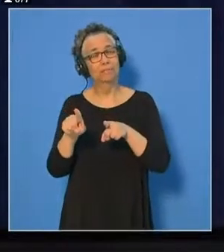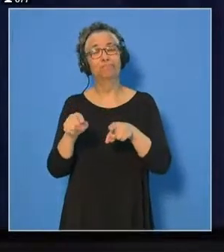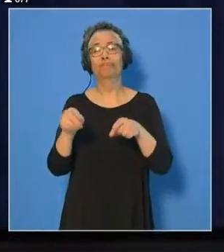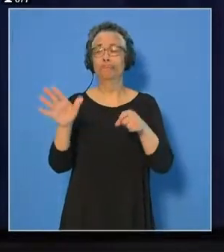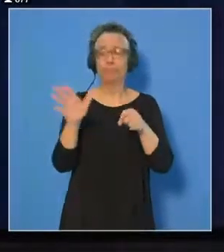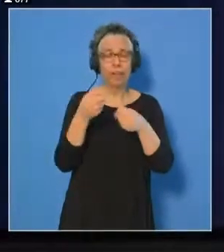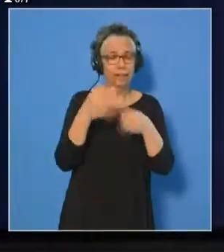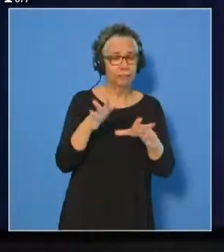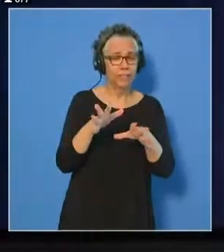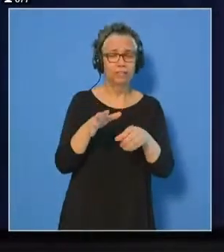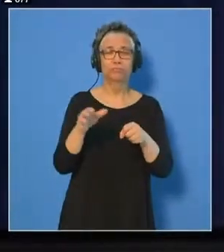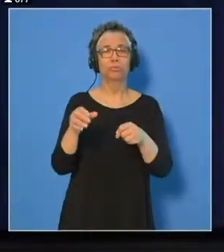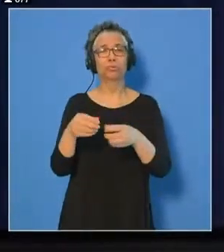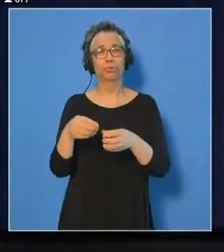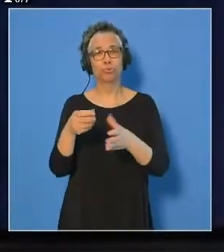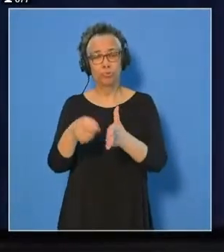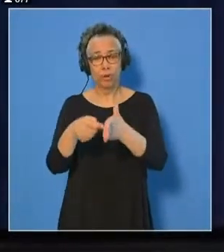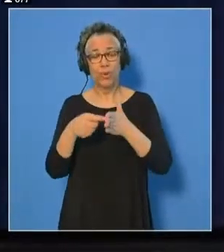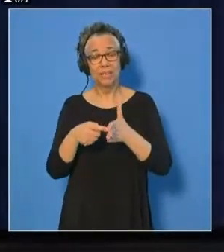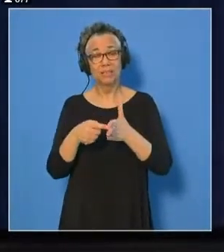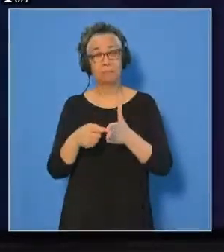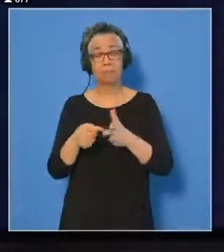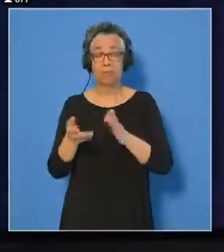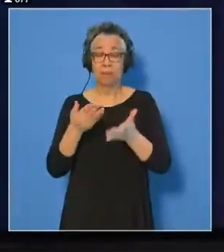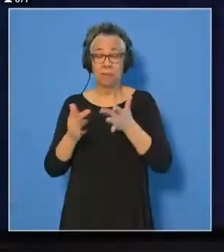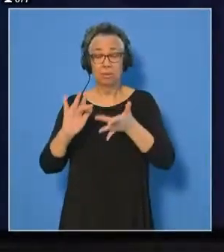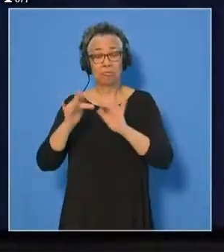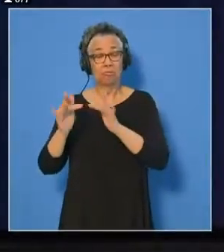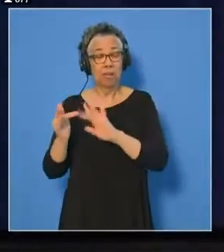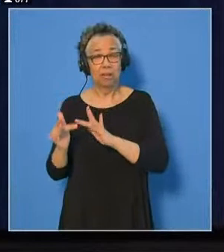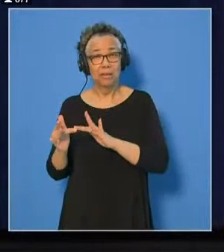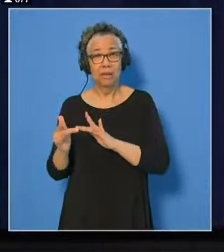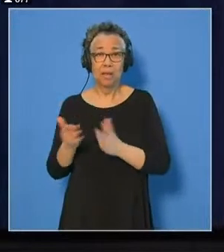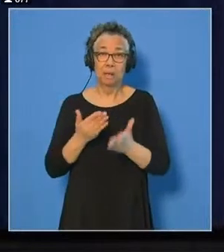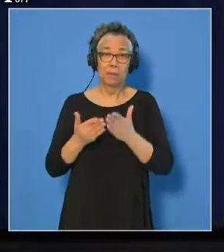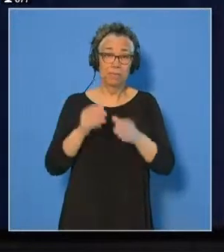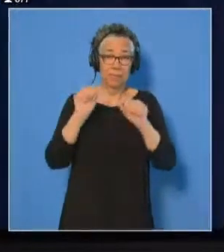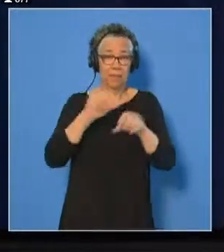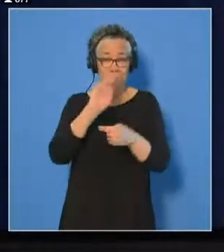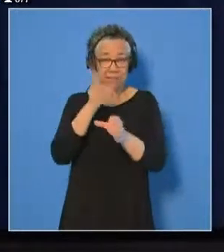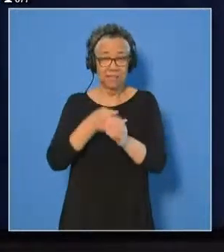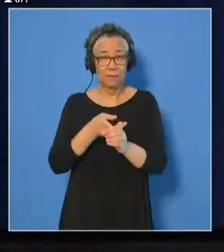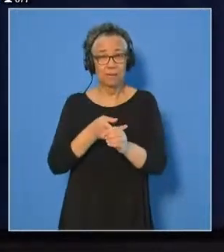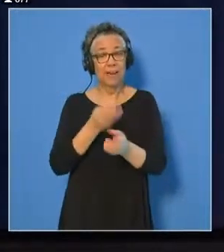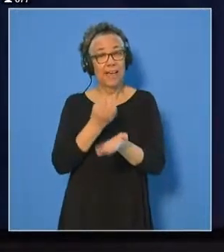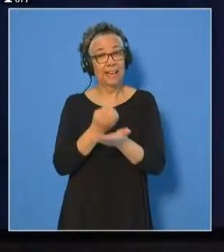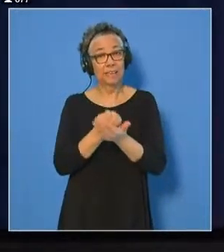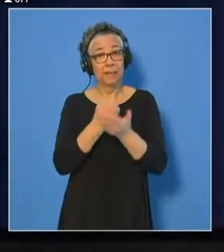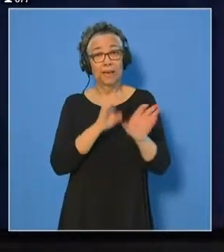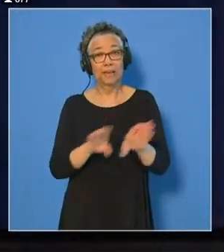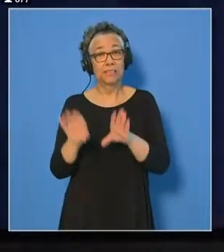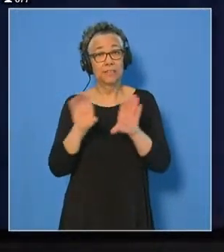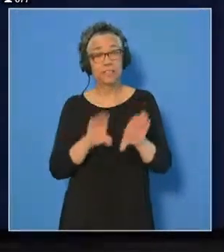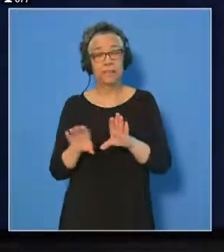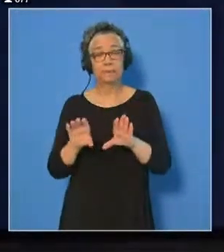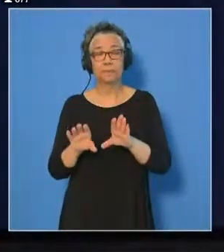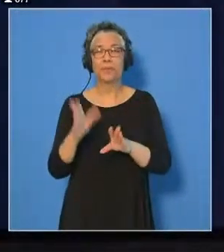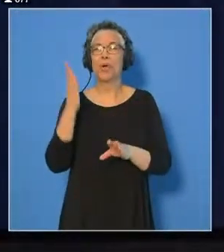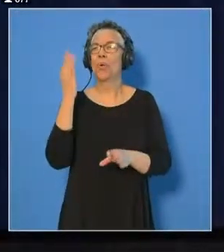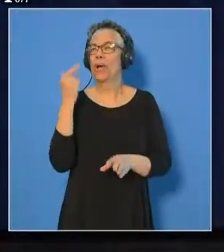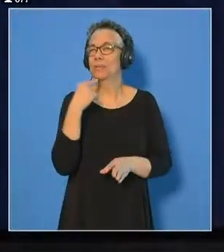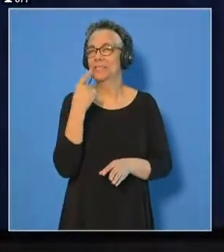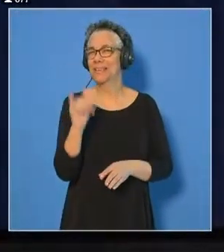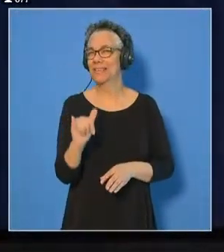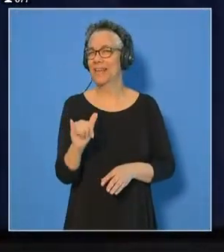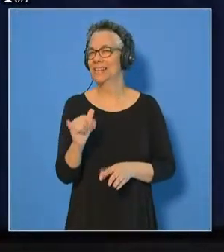that may be placed online so they can go ahead and participate in economic activity. The reason why I say that